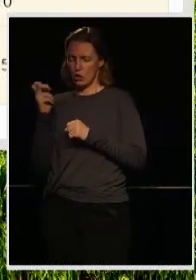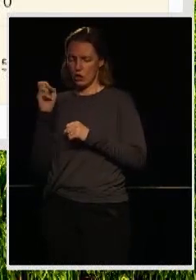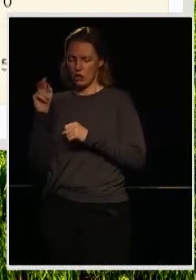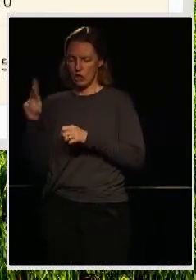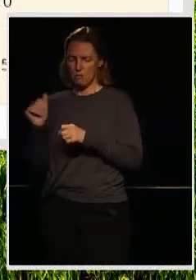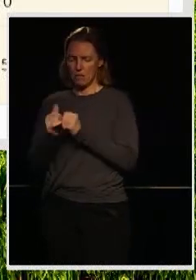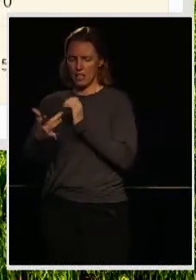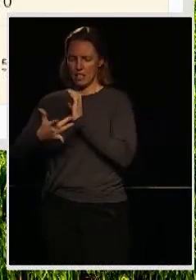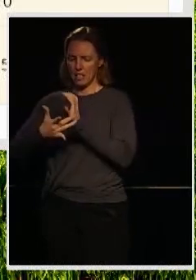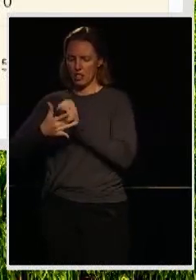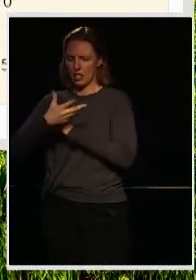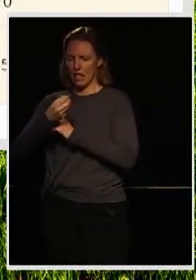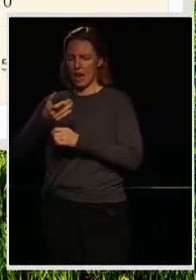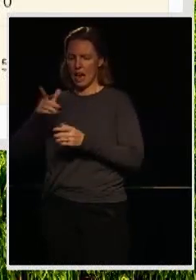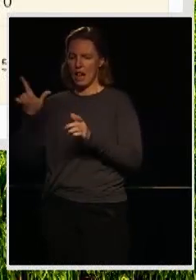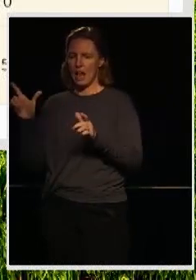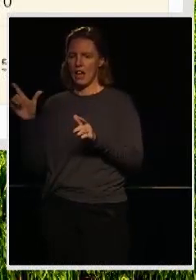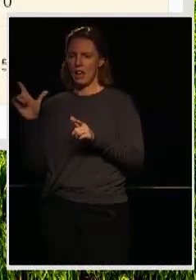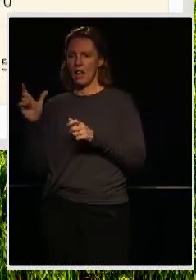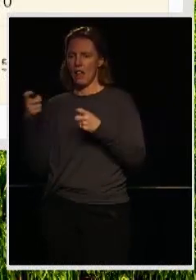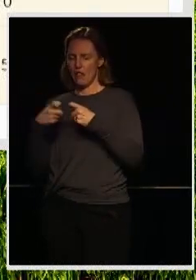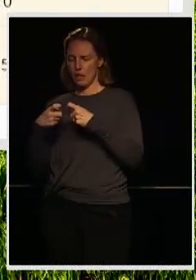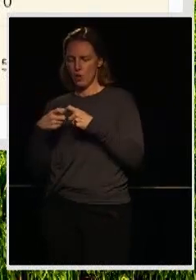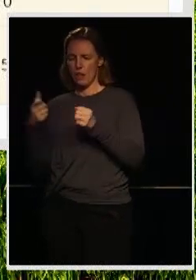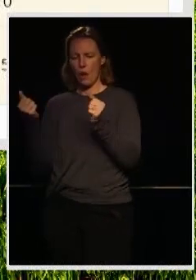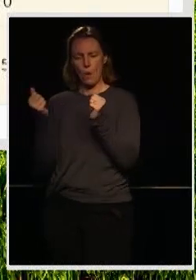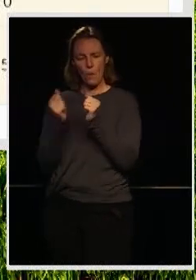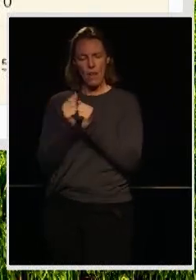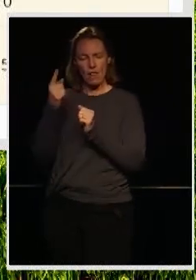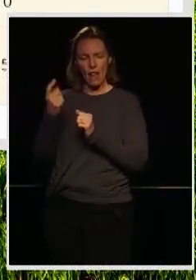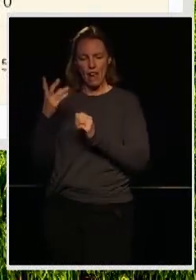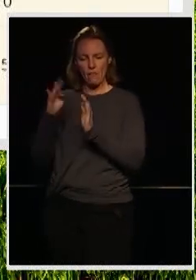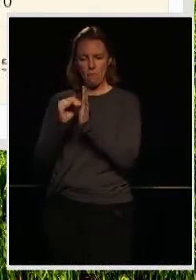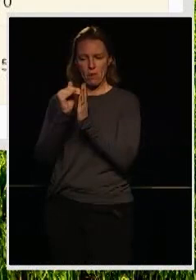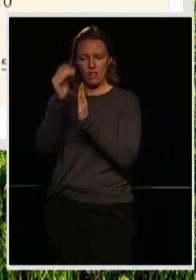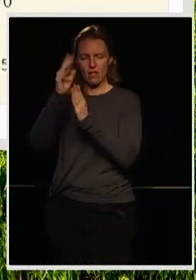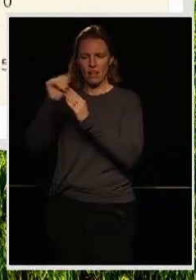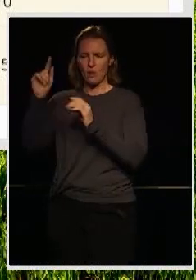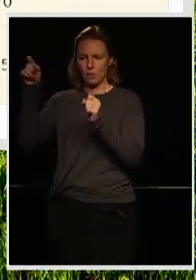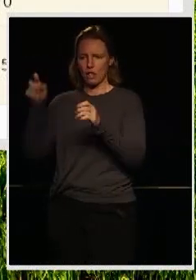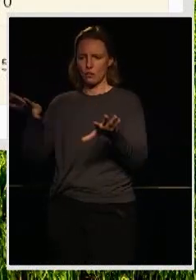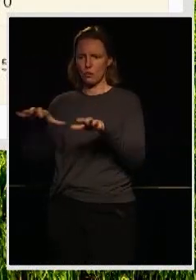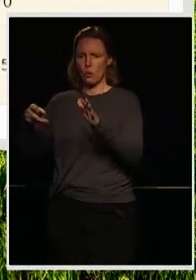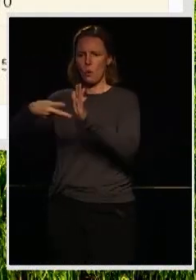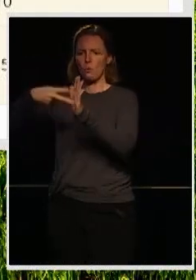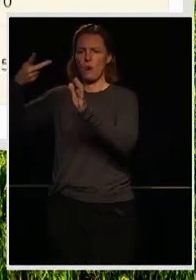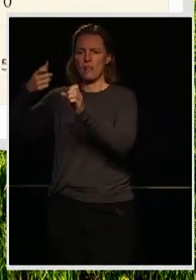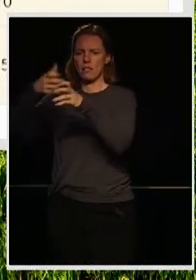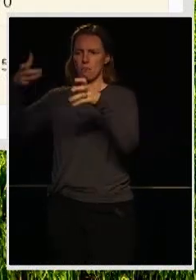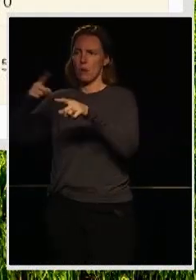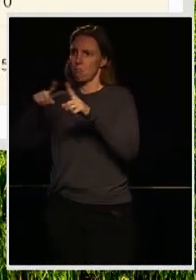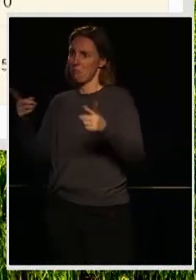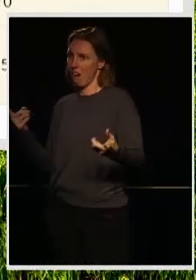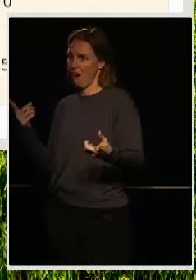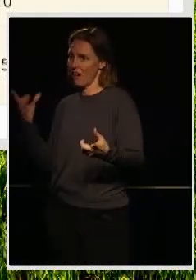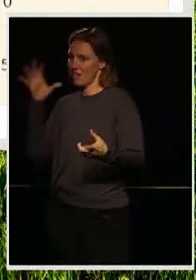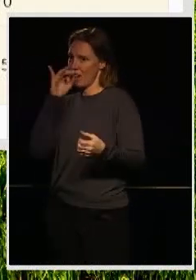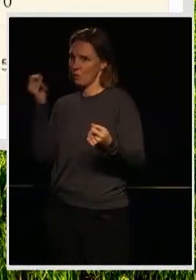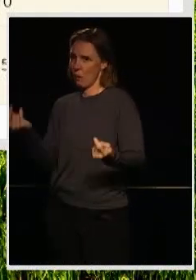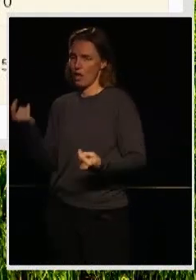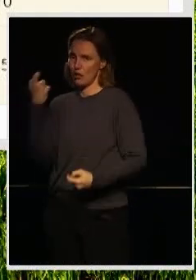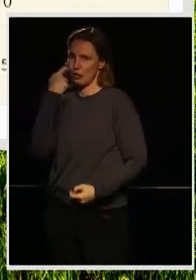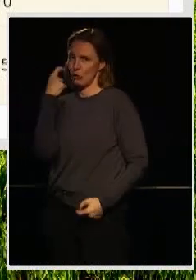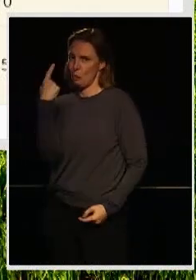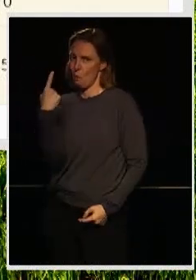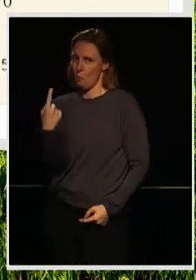technicians, and licensed electricians. With $500,000, we can do twice as much. But guess what? With just